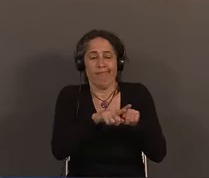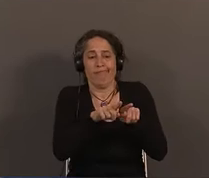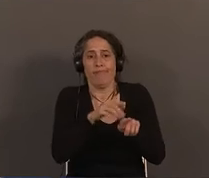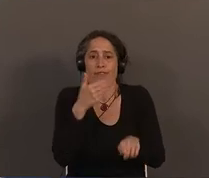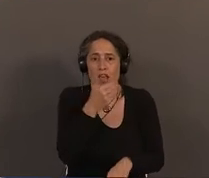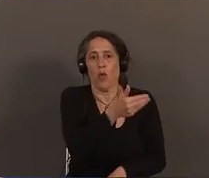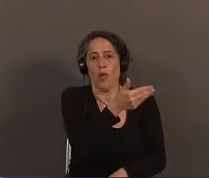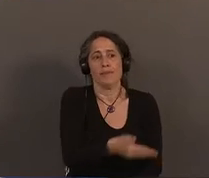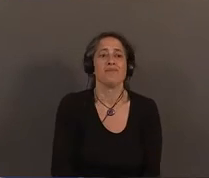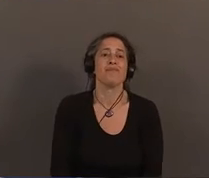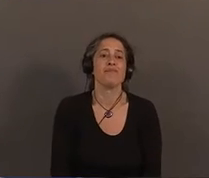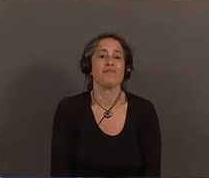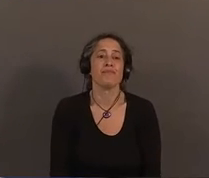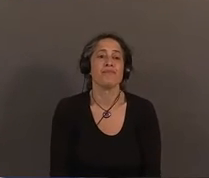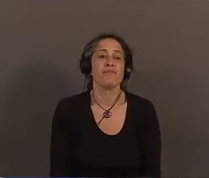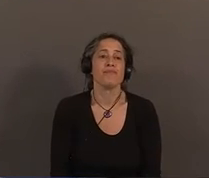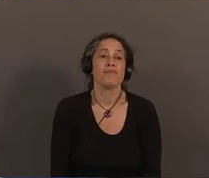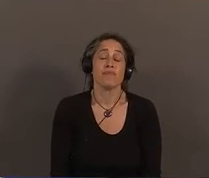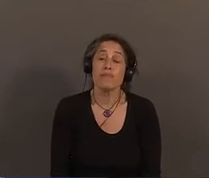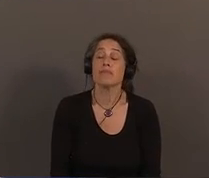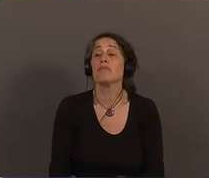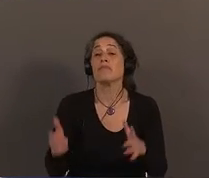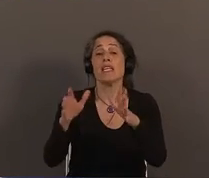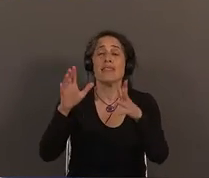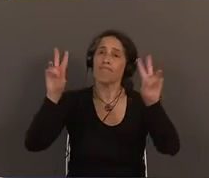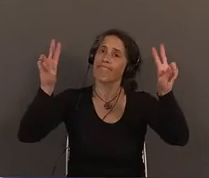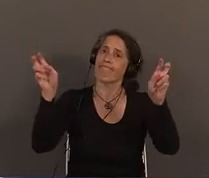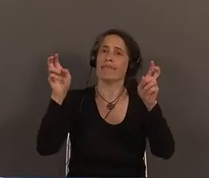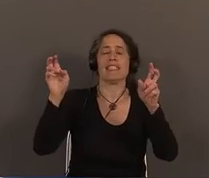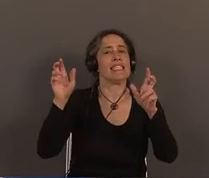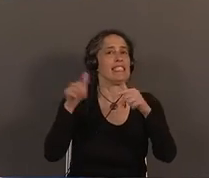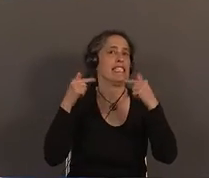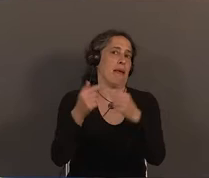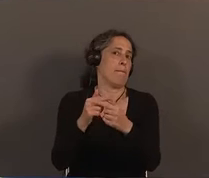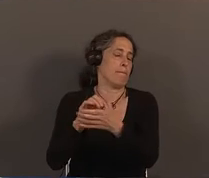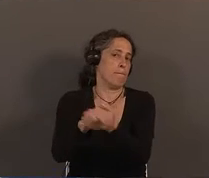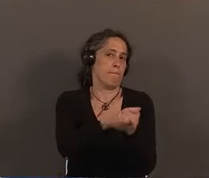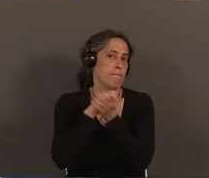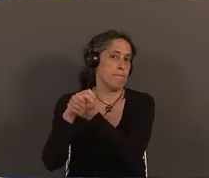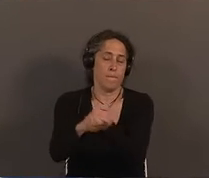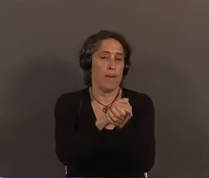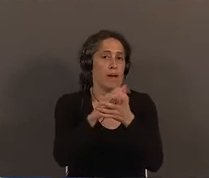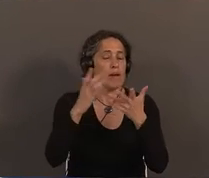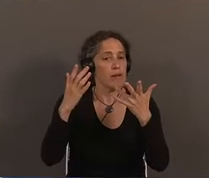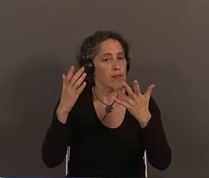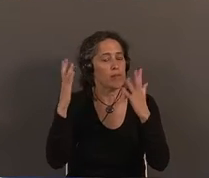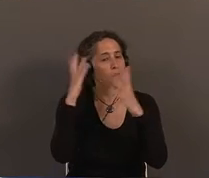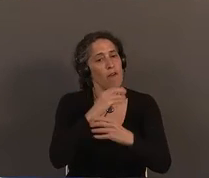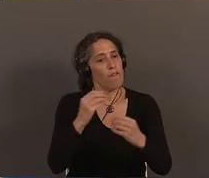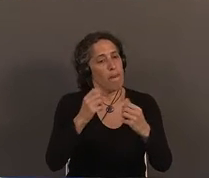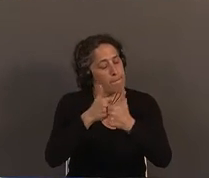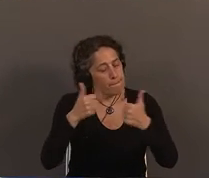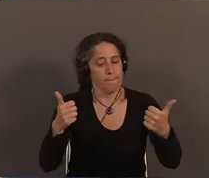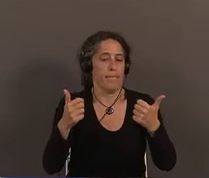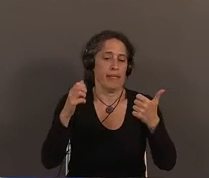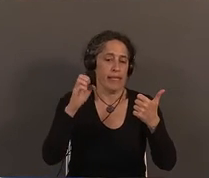tears about being European. Is it beautiful? Yes. I feel really moved. But you pose a very serious question.